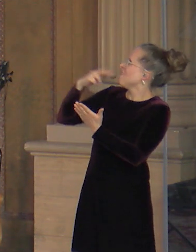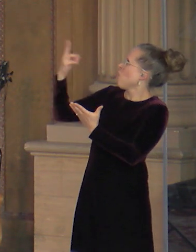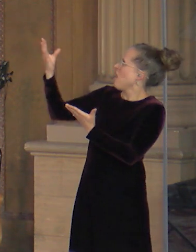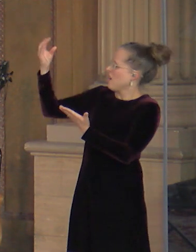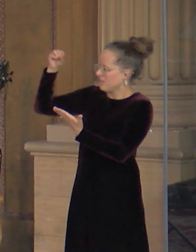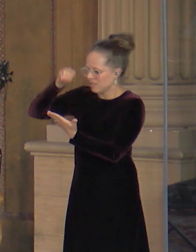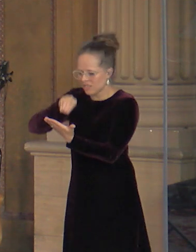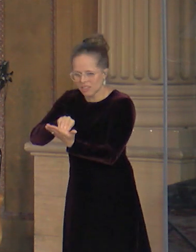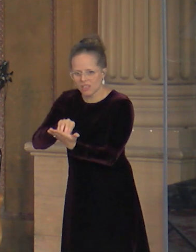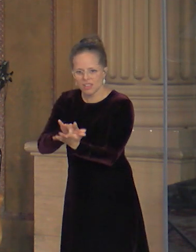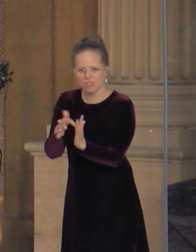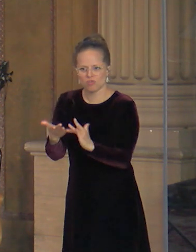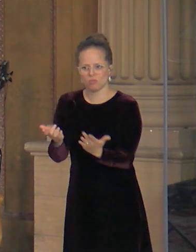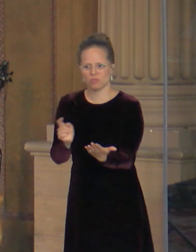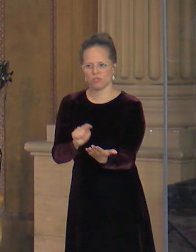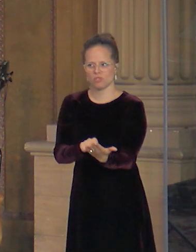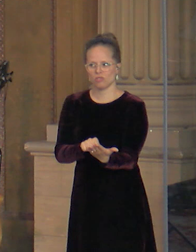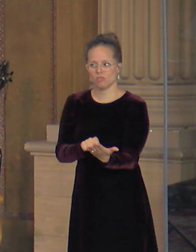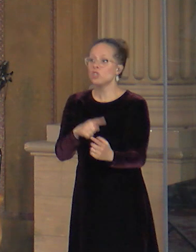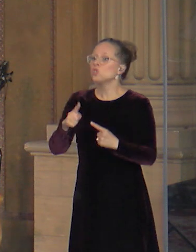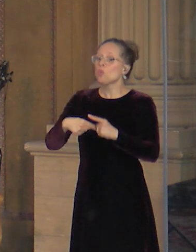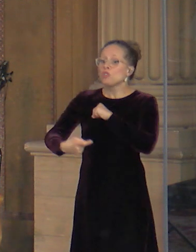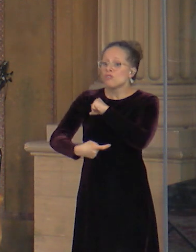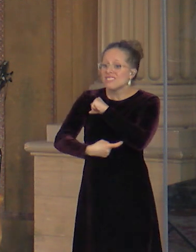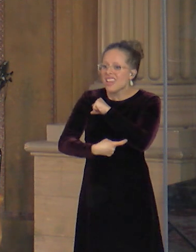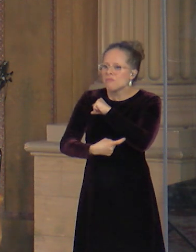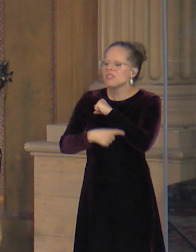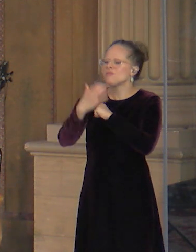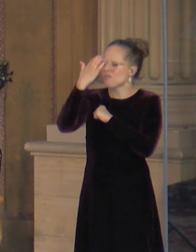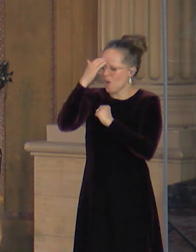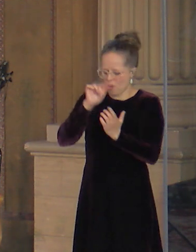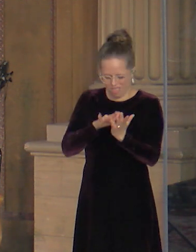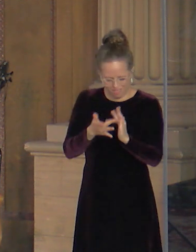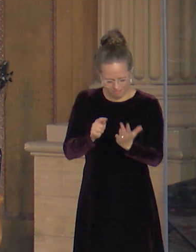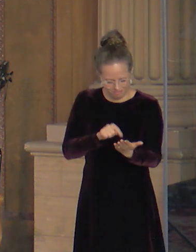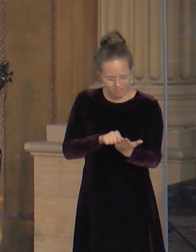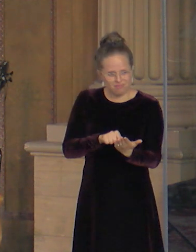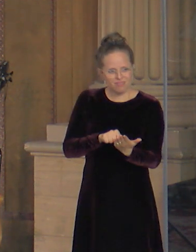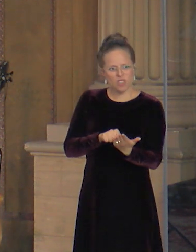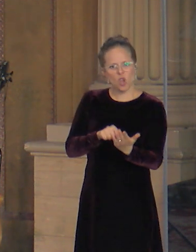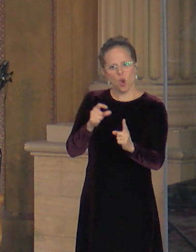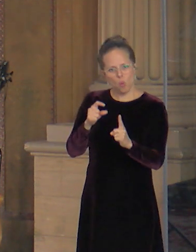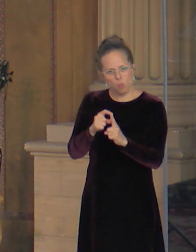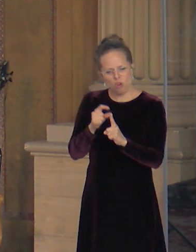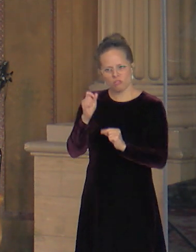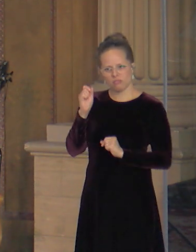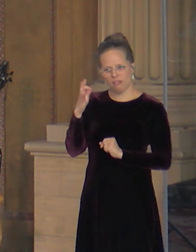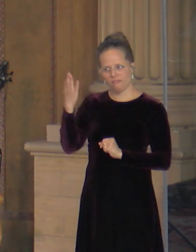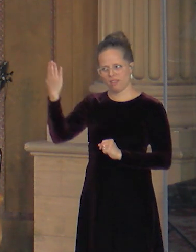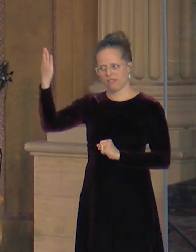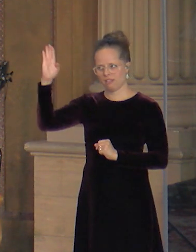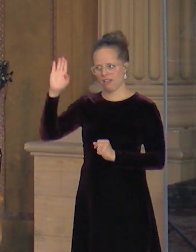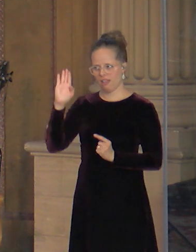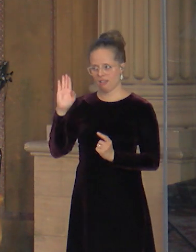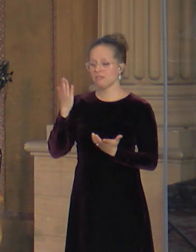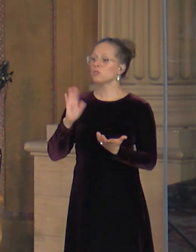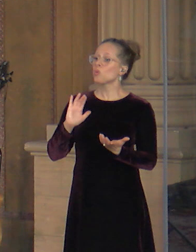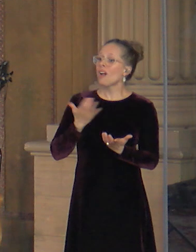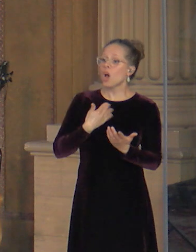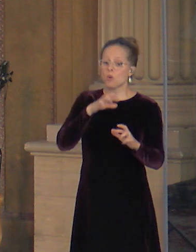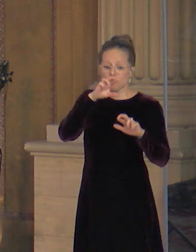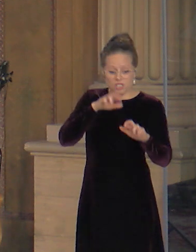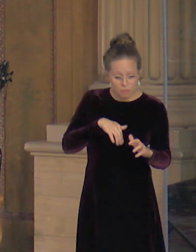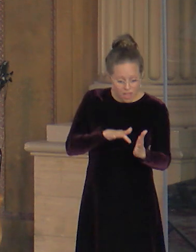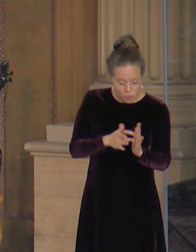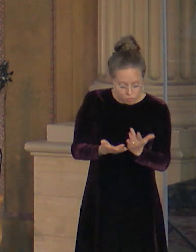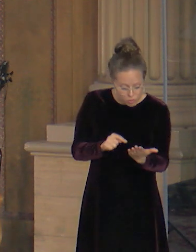when you're tempted you can know that the words of the scripture are the words of God and how we respond to the scripture is how we